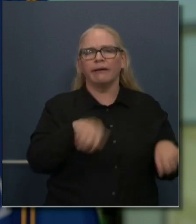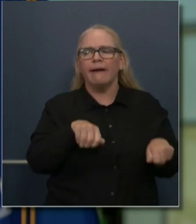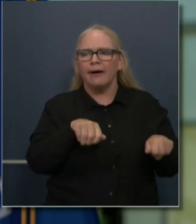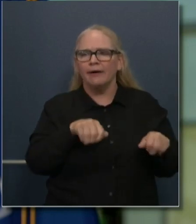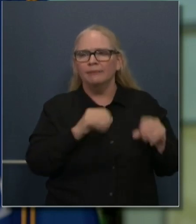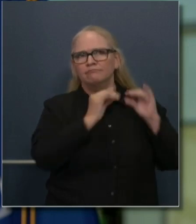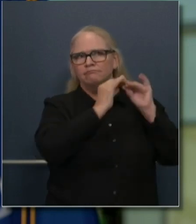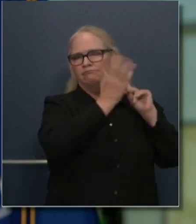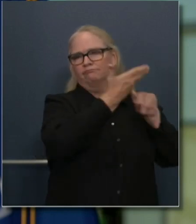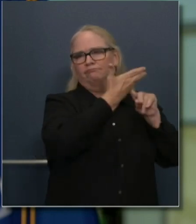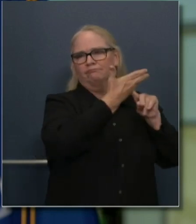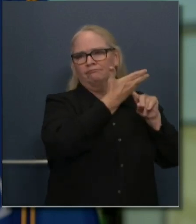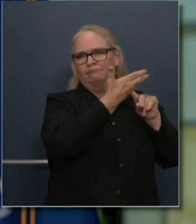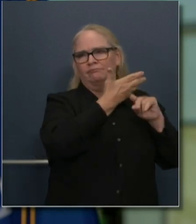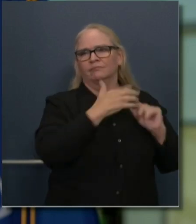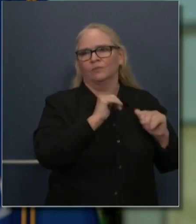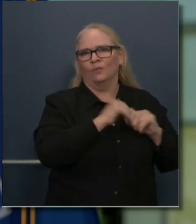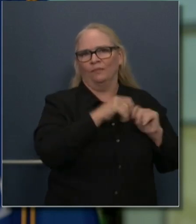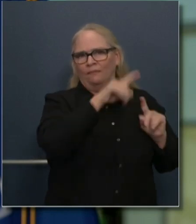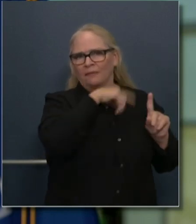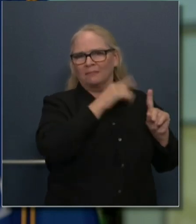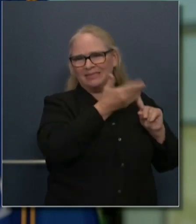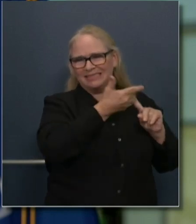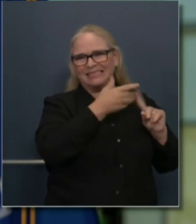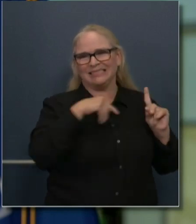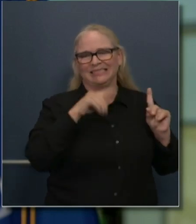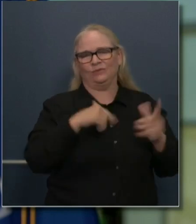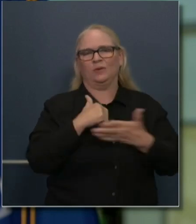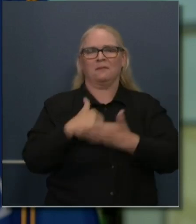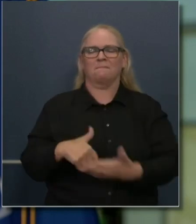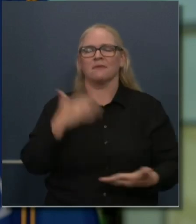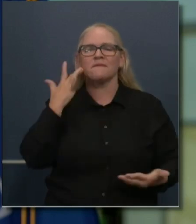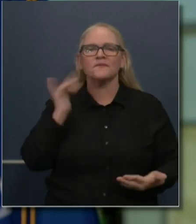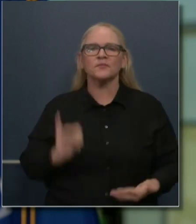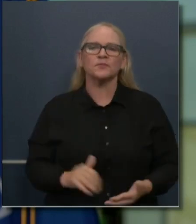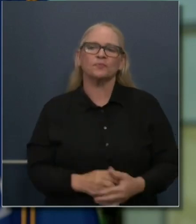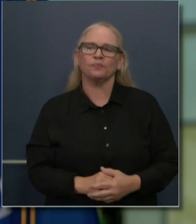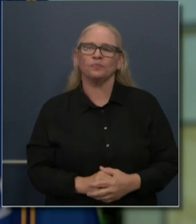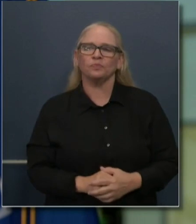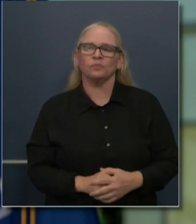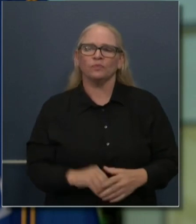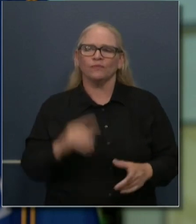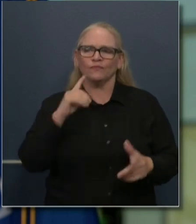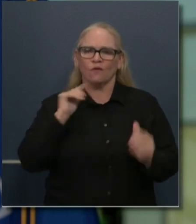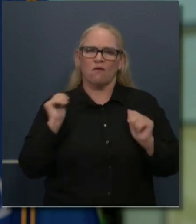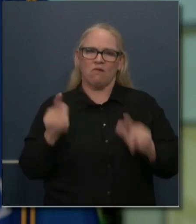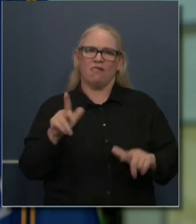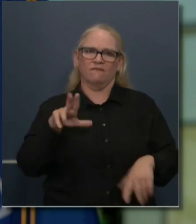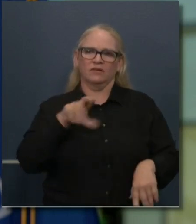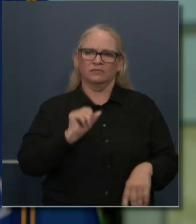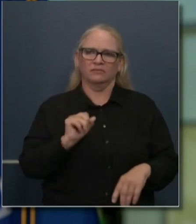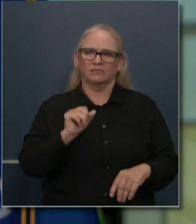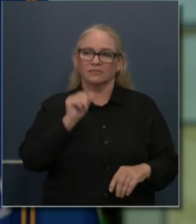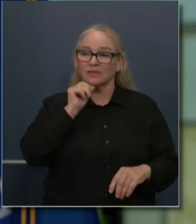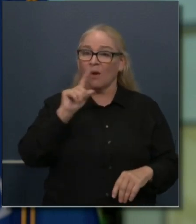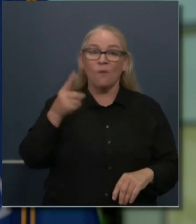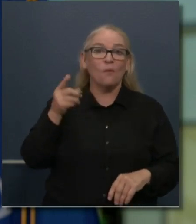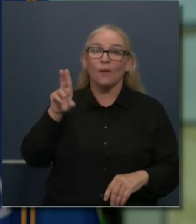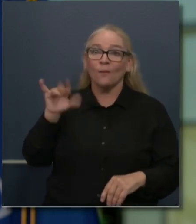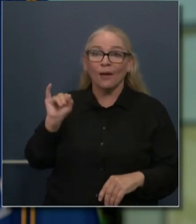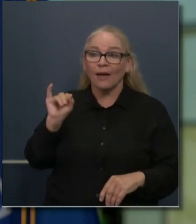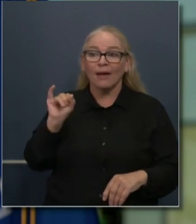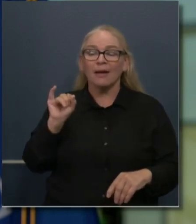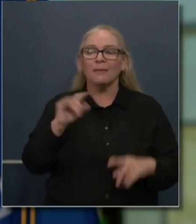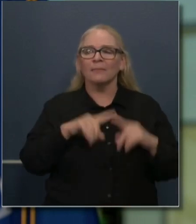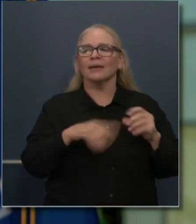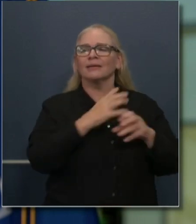important to pull something off that directly addresses the issue, not just on unemployment insurance, but getting checks